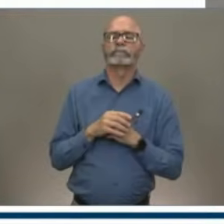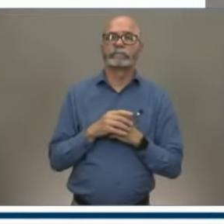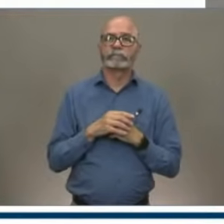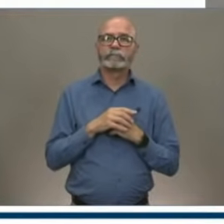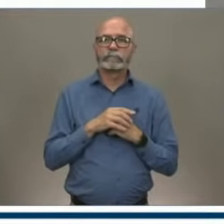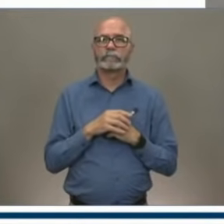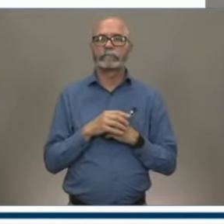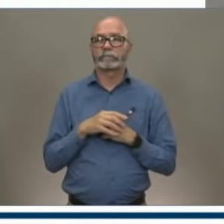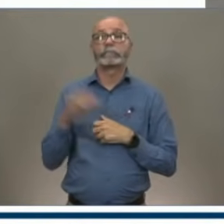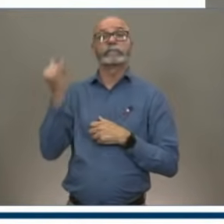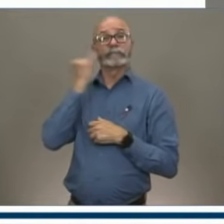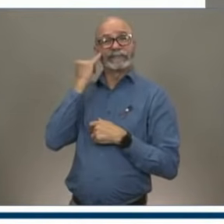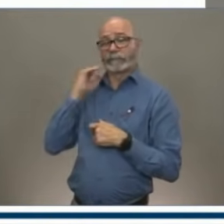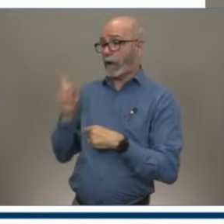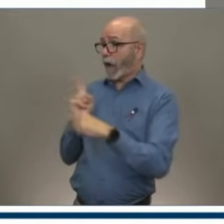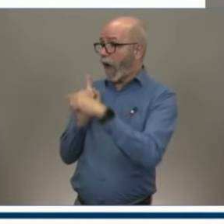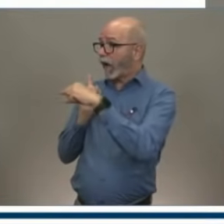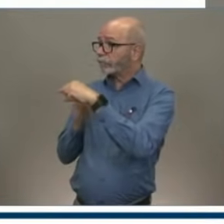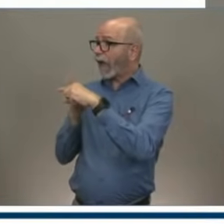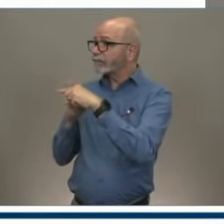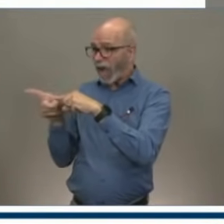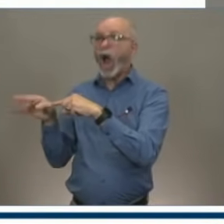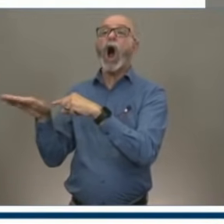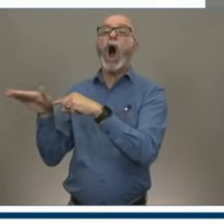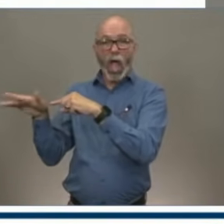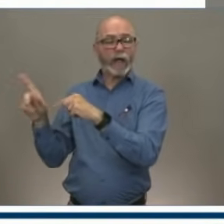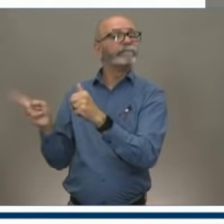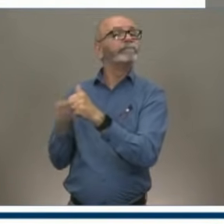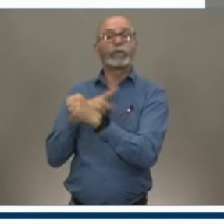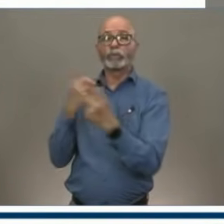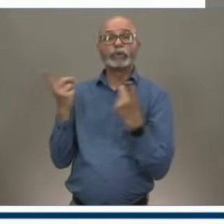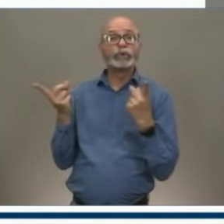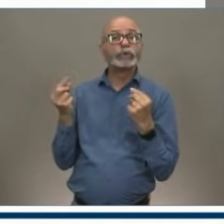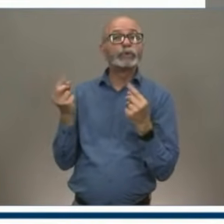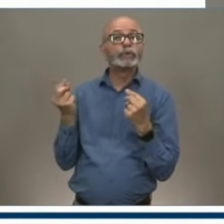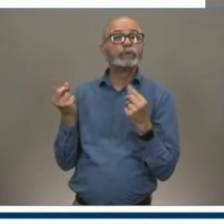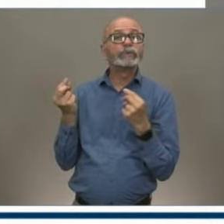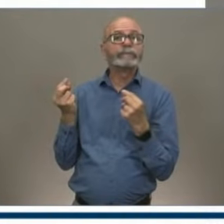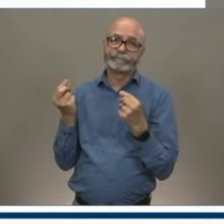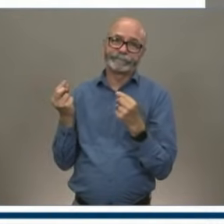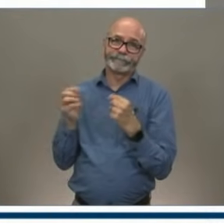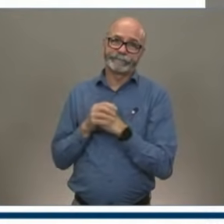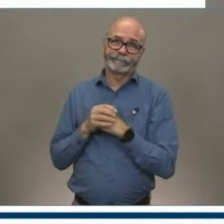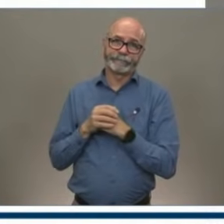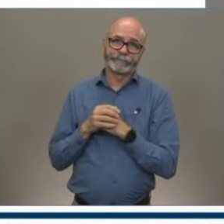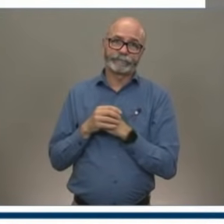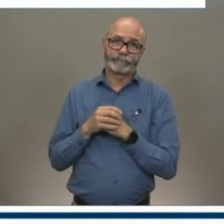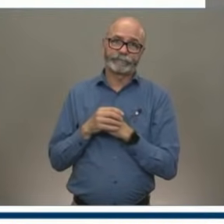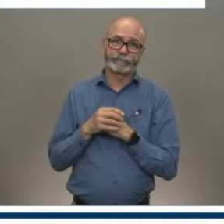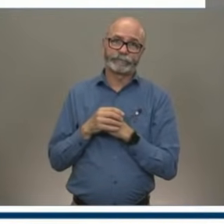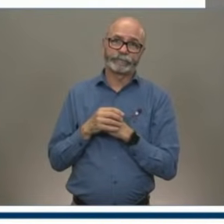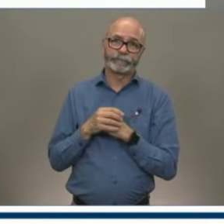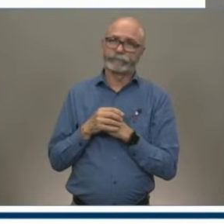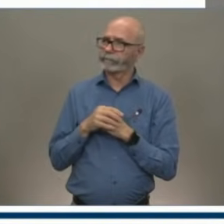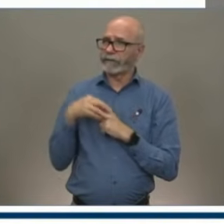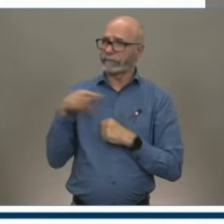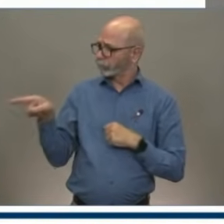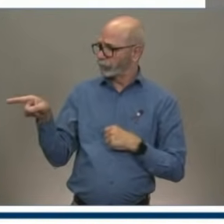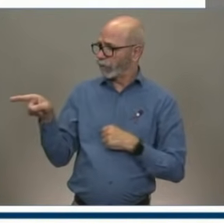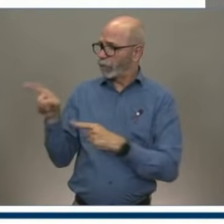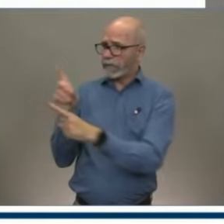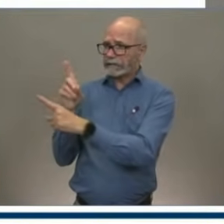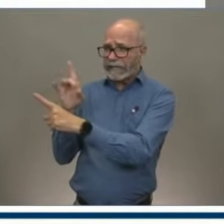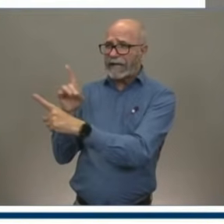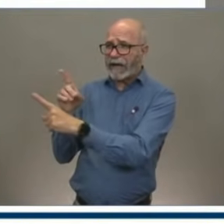case, one of the first pieces of information we get when we start to interview that case is, have they been in a high-risk environment, whether